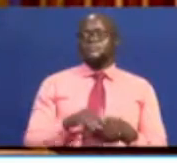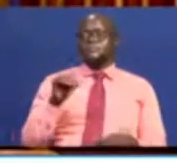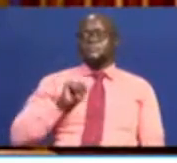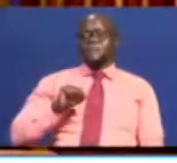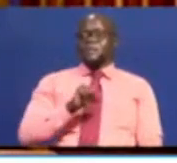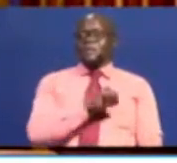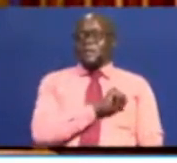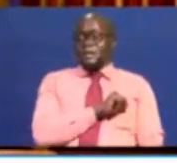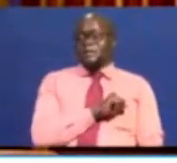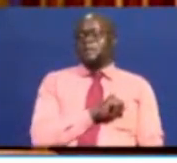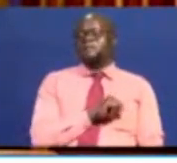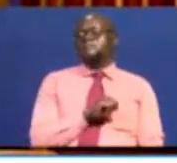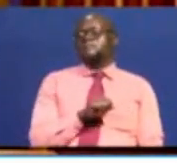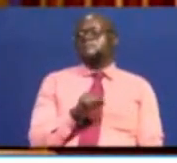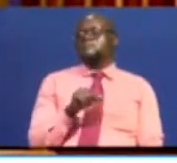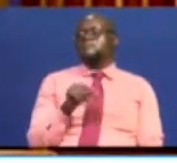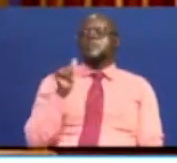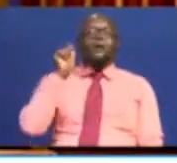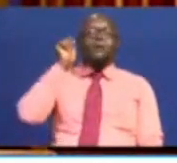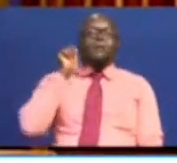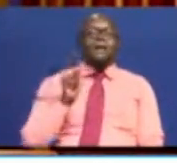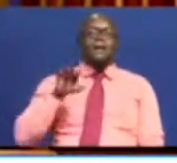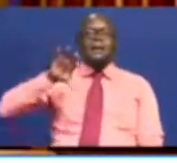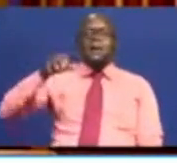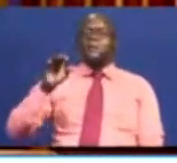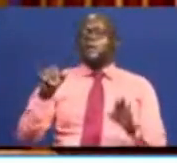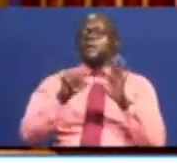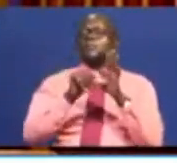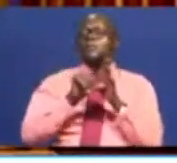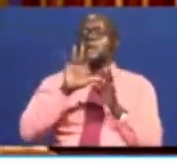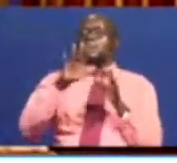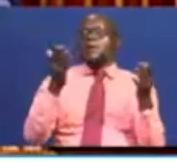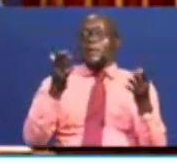Senator Cherargei, what's your point of order?